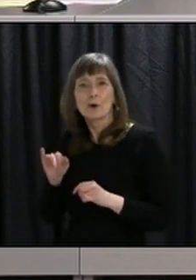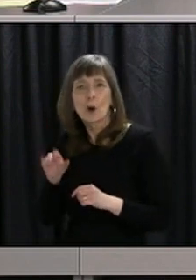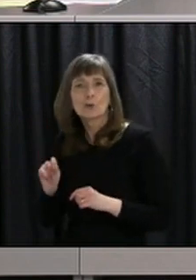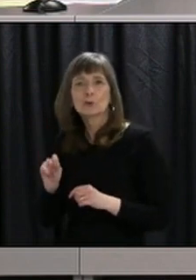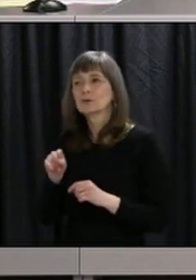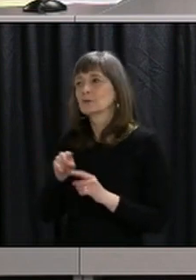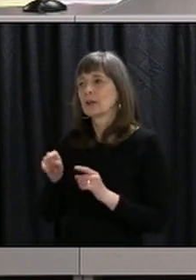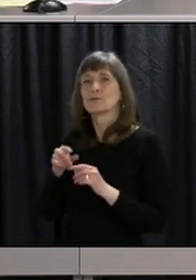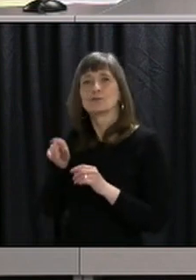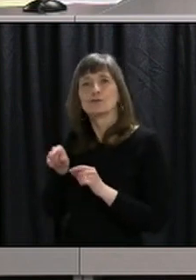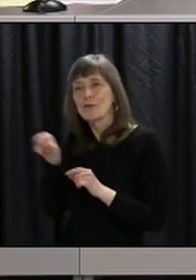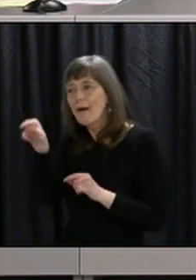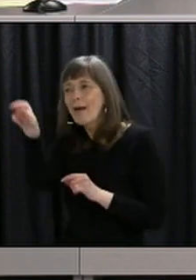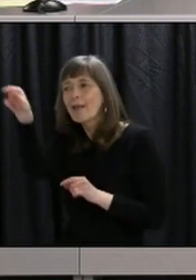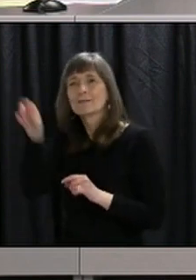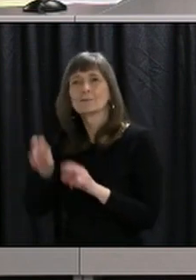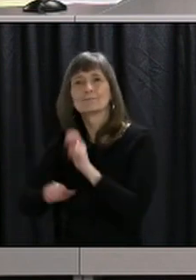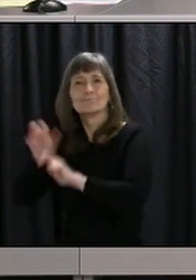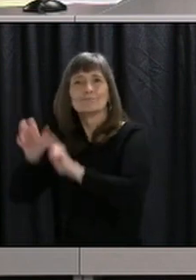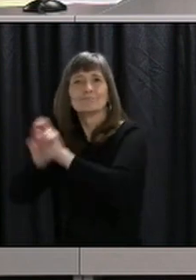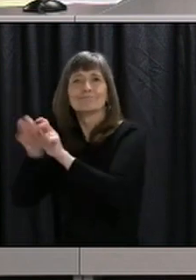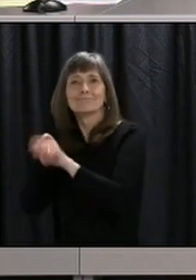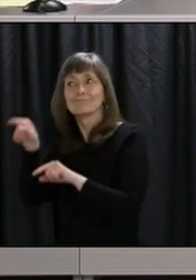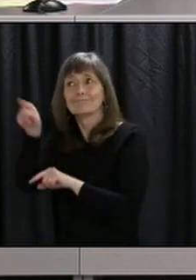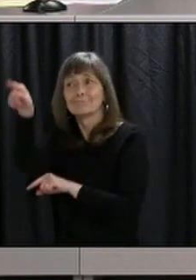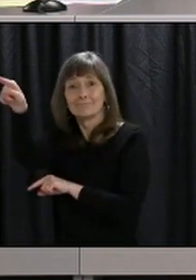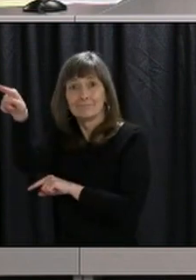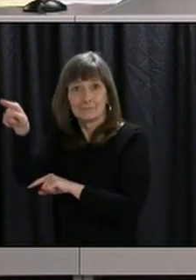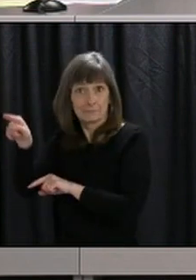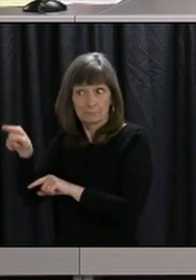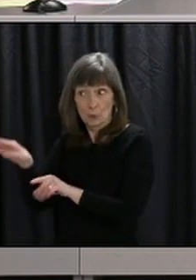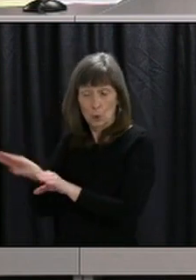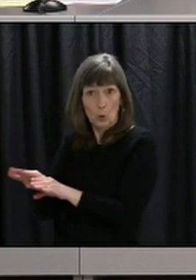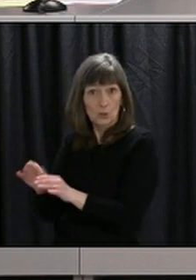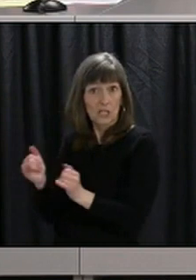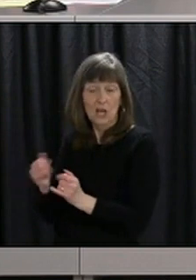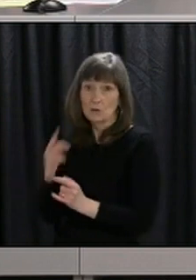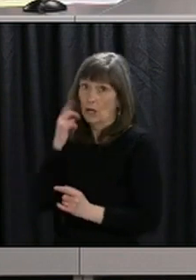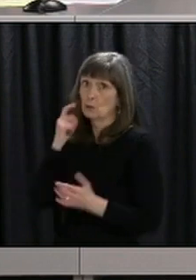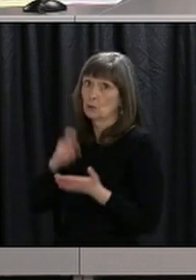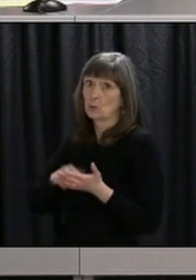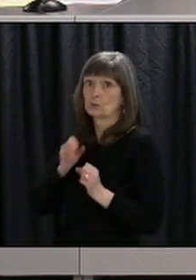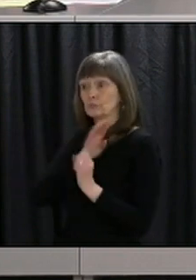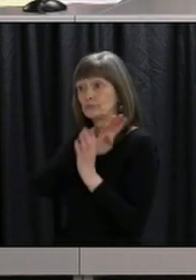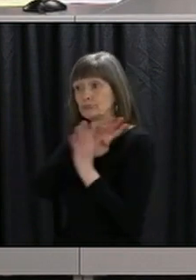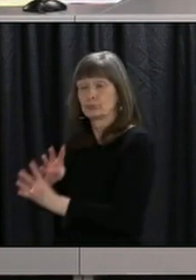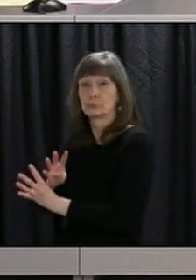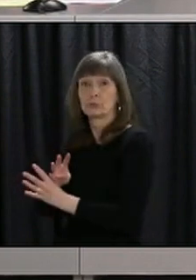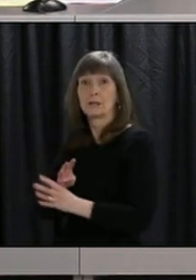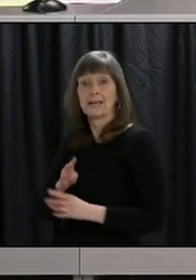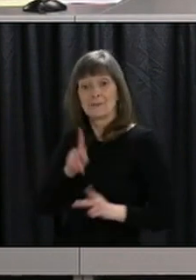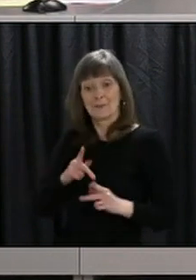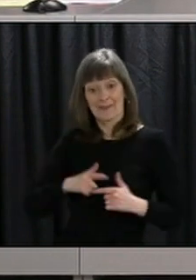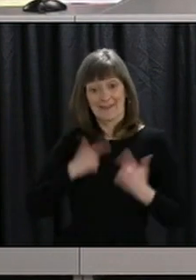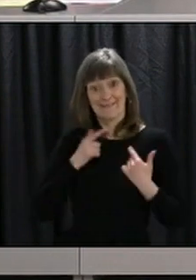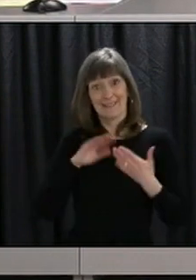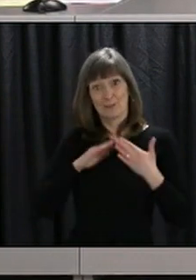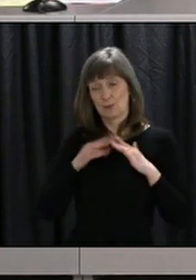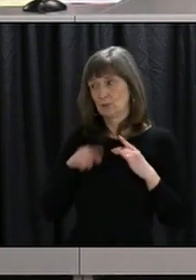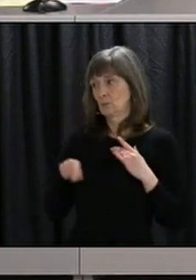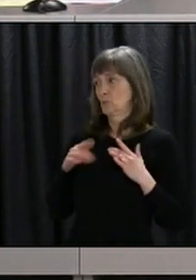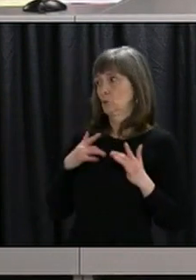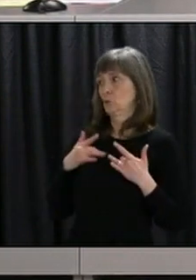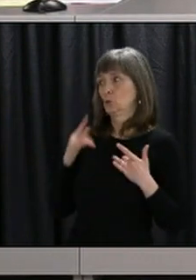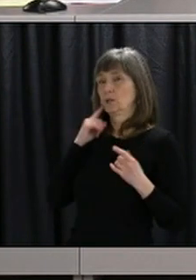so. Is there any way that we're going to monitor this? Because now we're going to be seeing a lot of people going to these places, and those that live in those places are quite